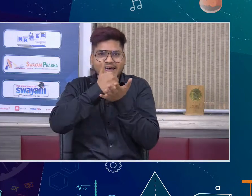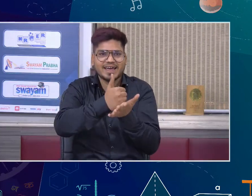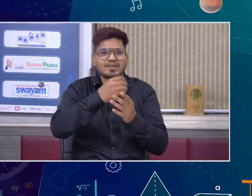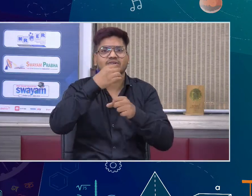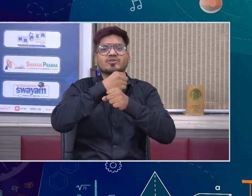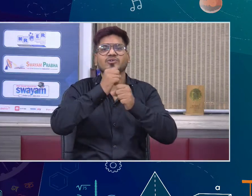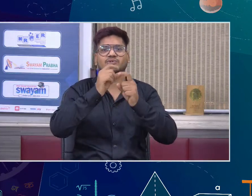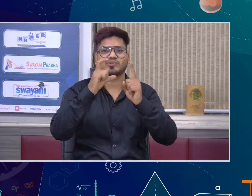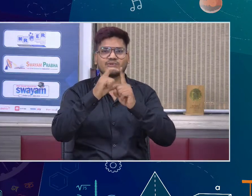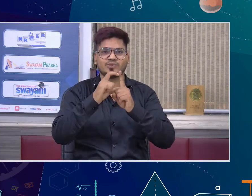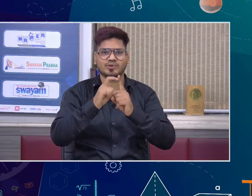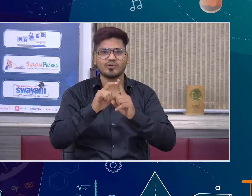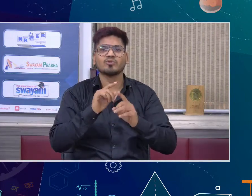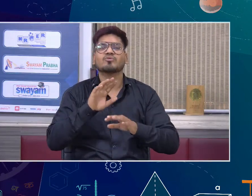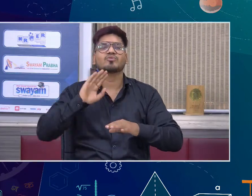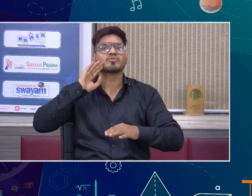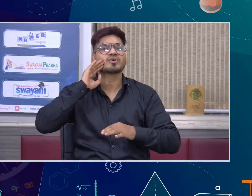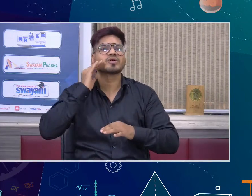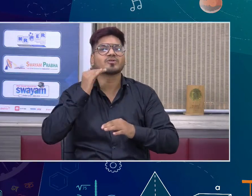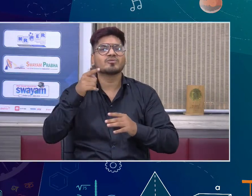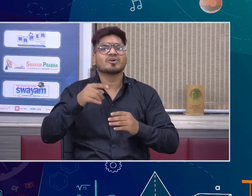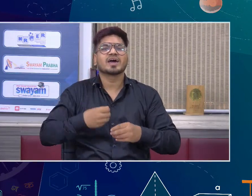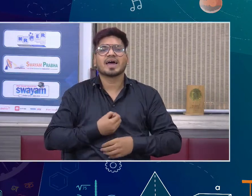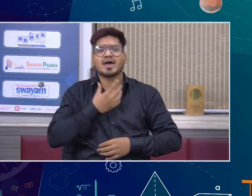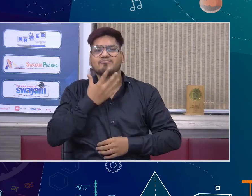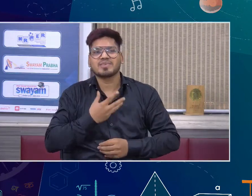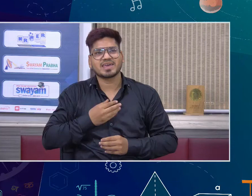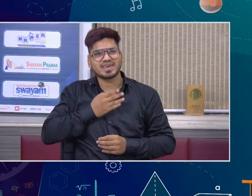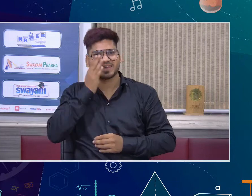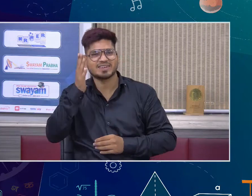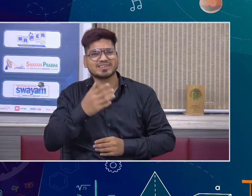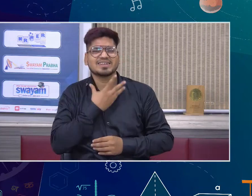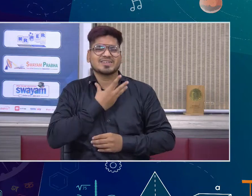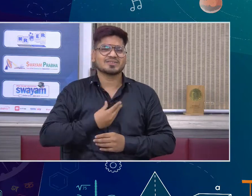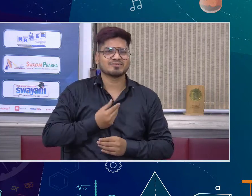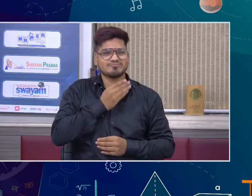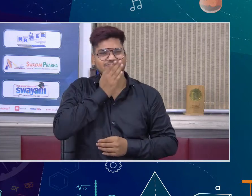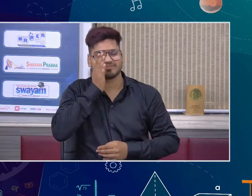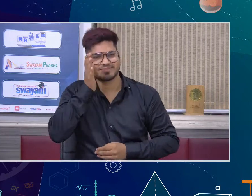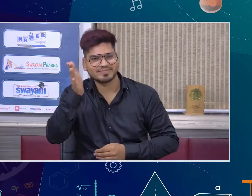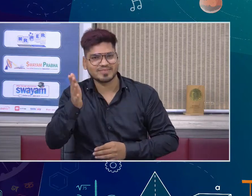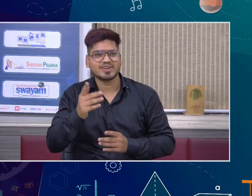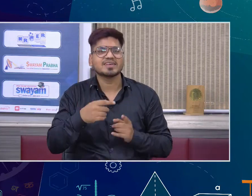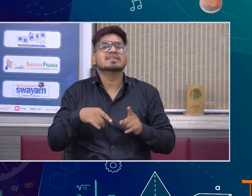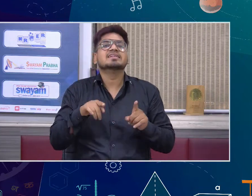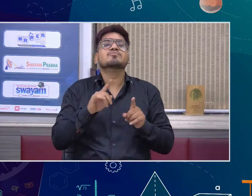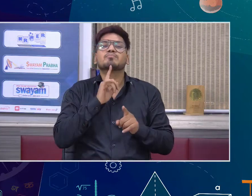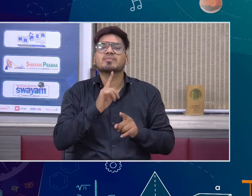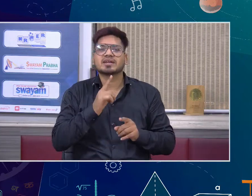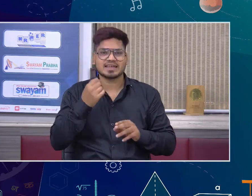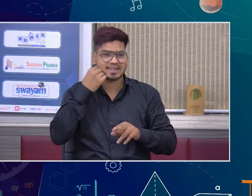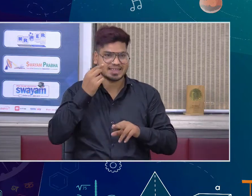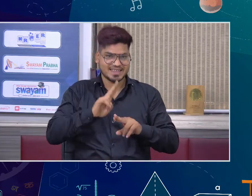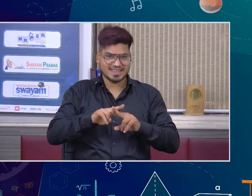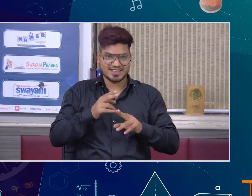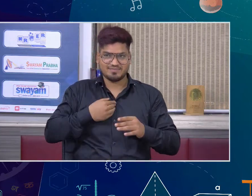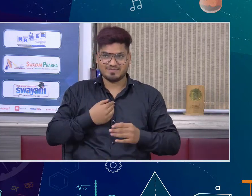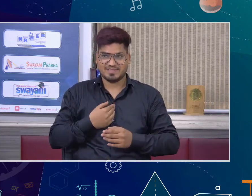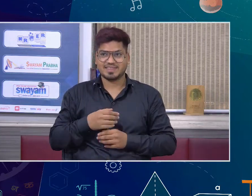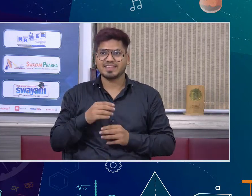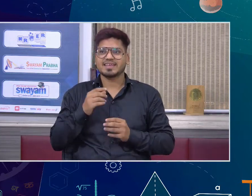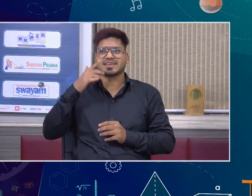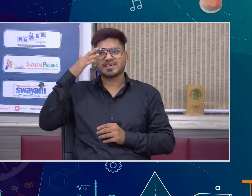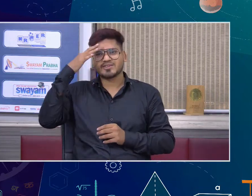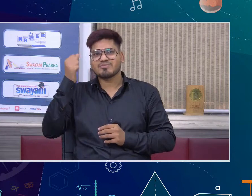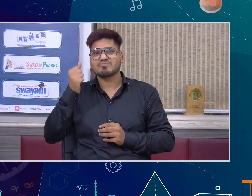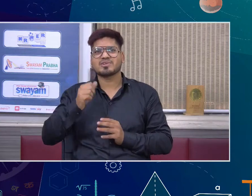God? When we are happy, we go to God. When we are sad, we go to the God. But otherwise, do we even